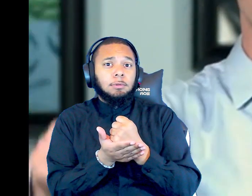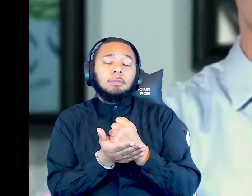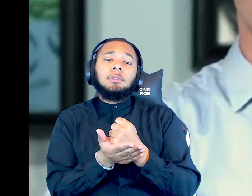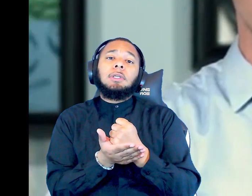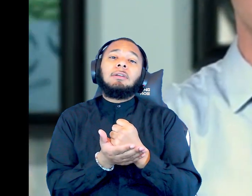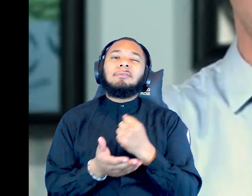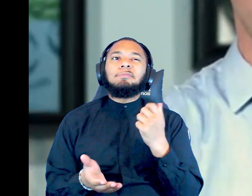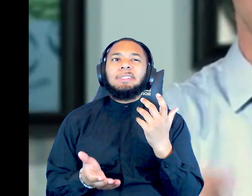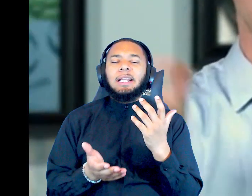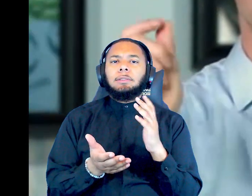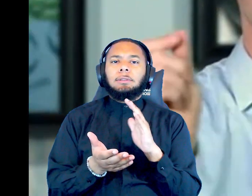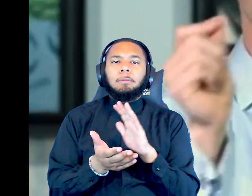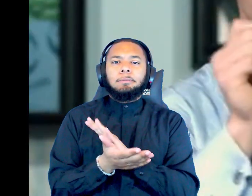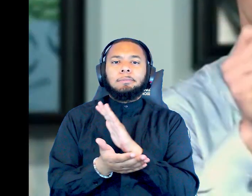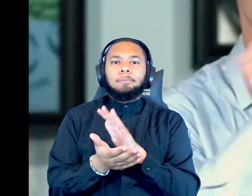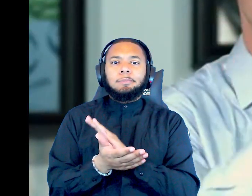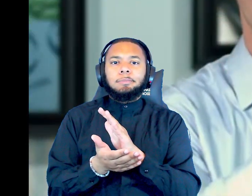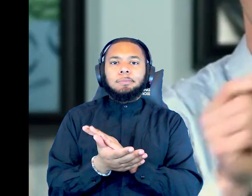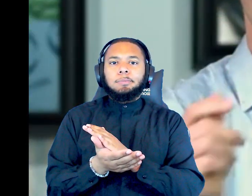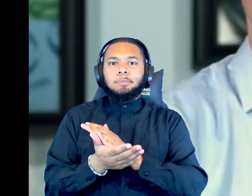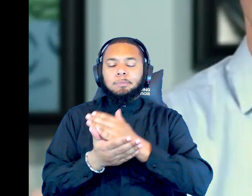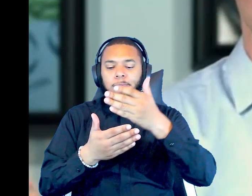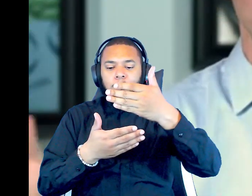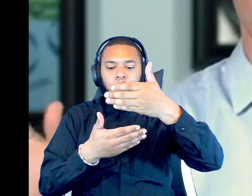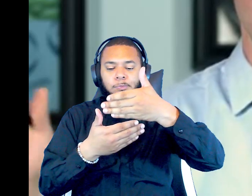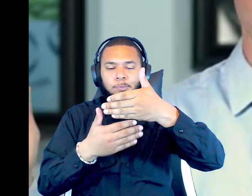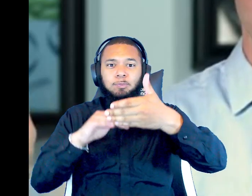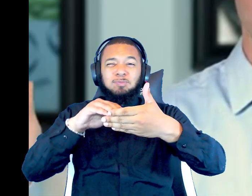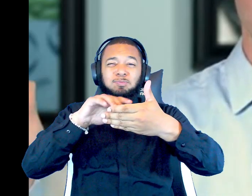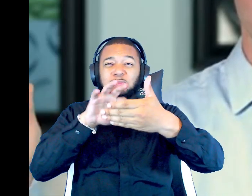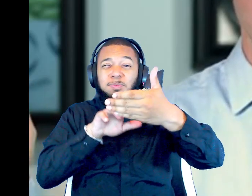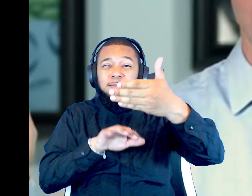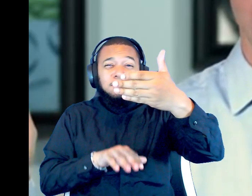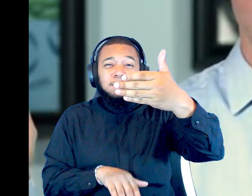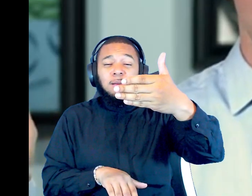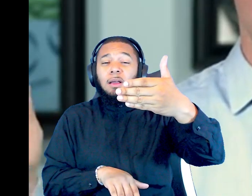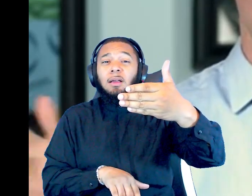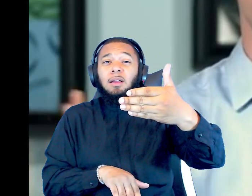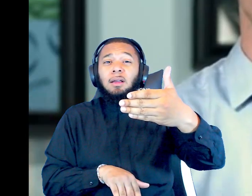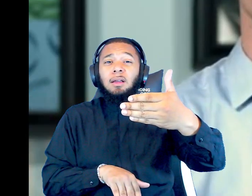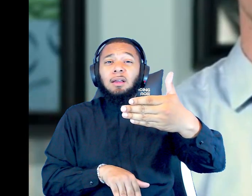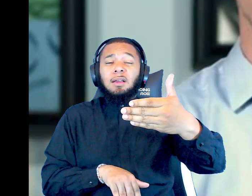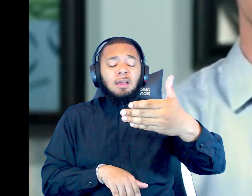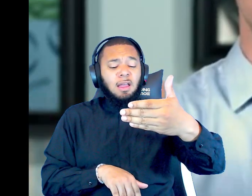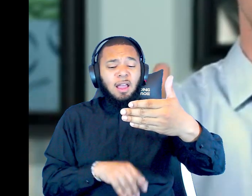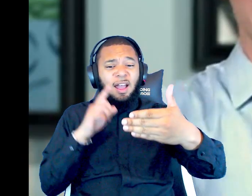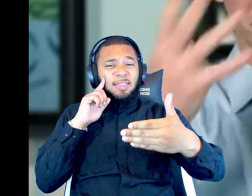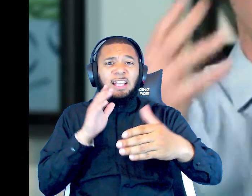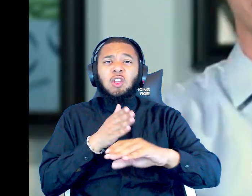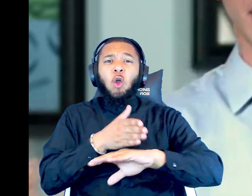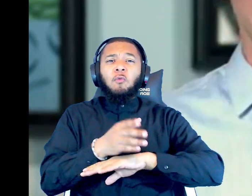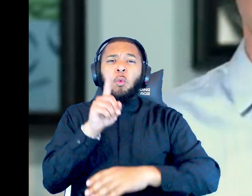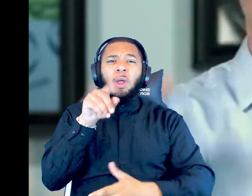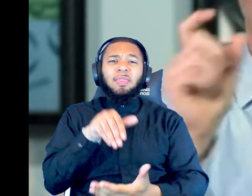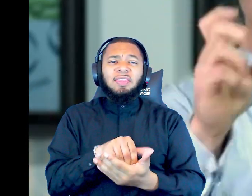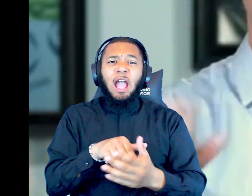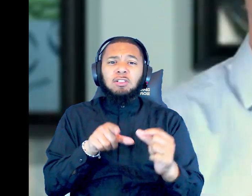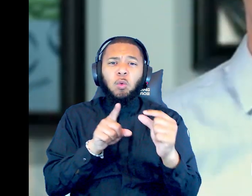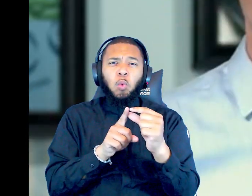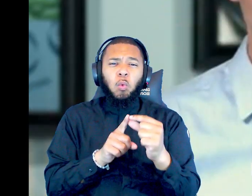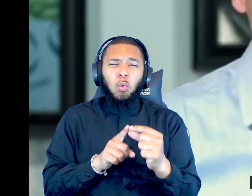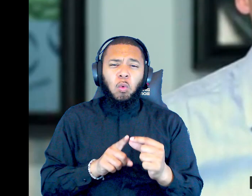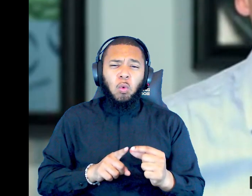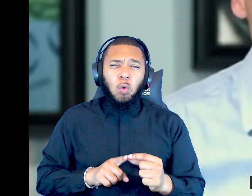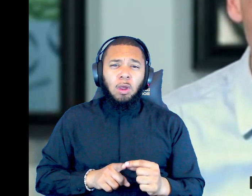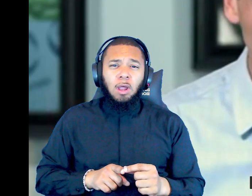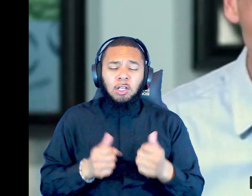long text-rich document, I mean it's like a thousand words just popping out at you in really small